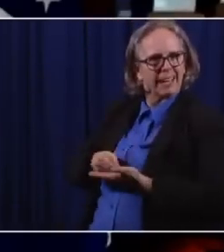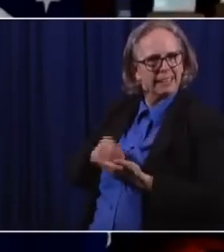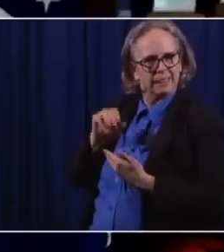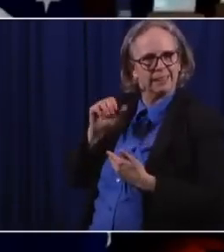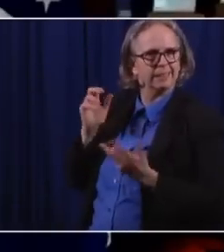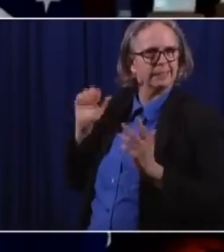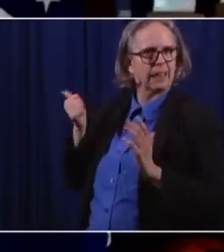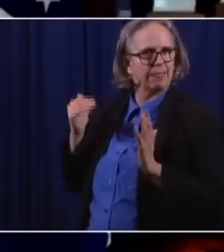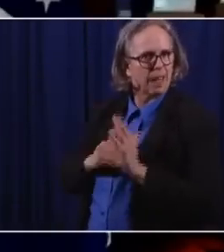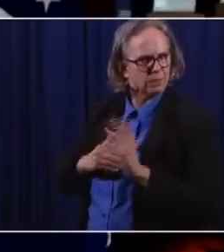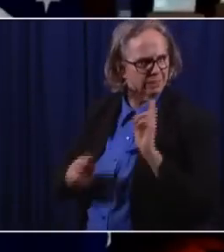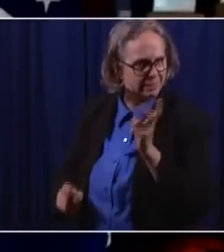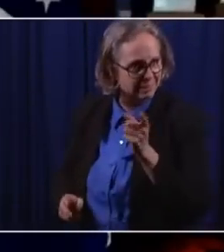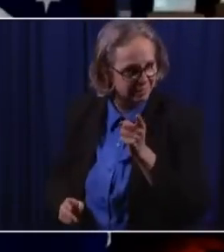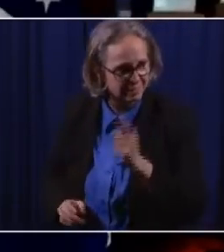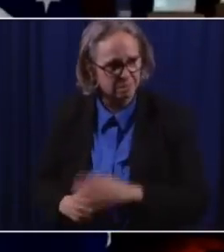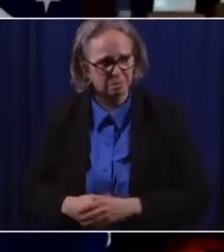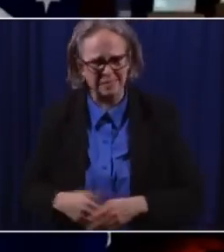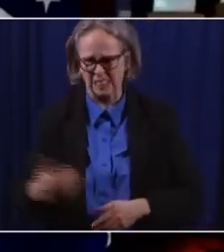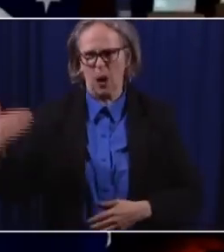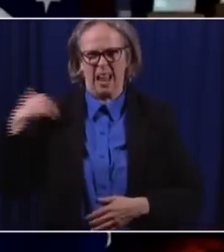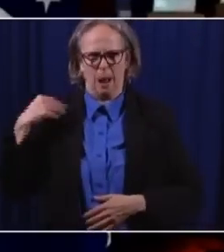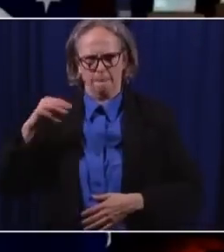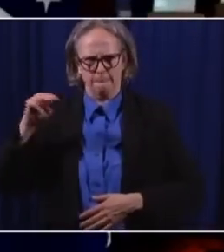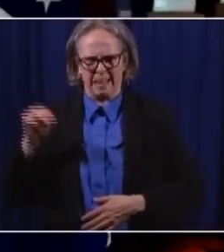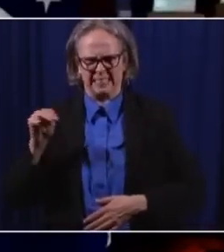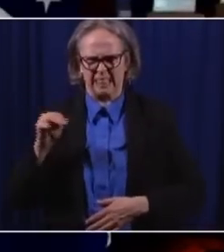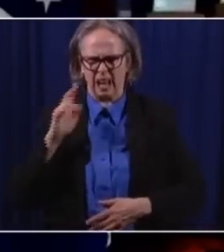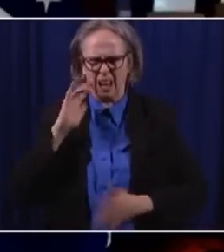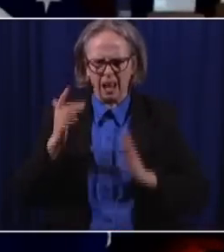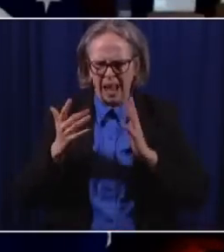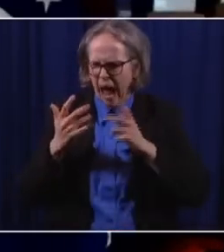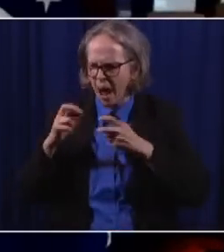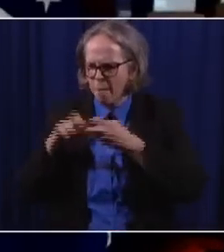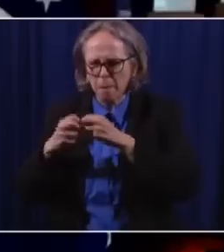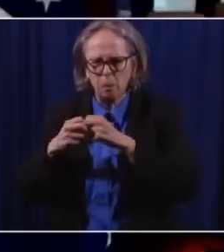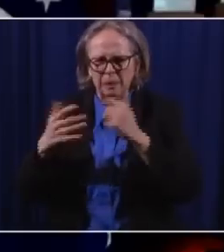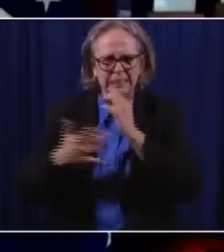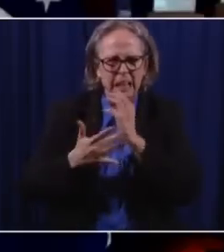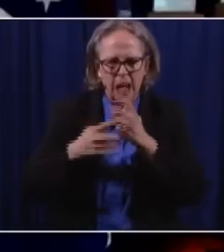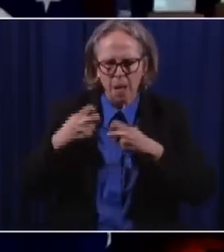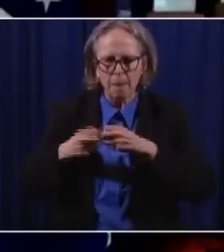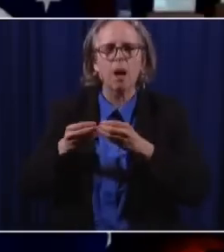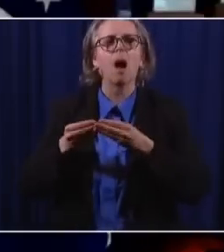technical challenges there, but we worked through them. Everybody got their